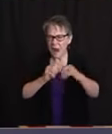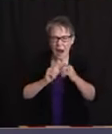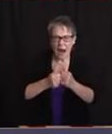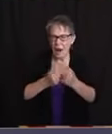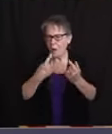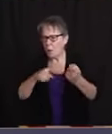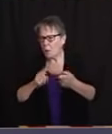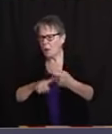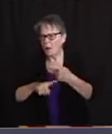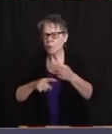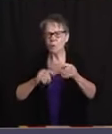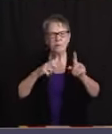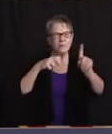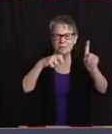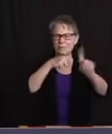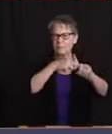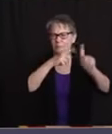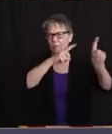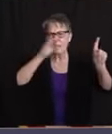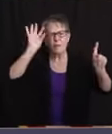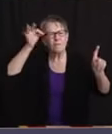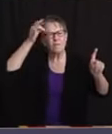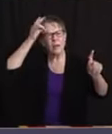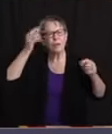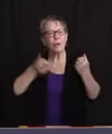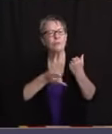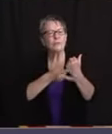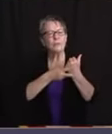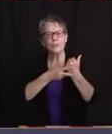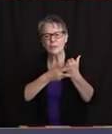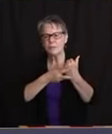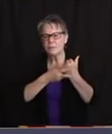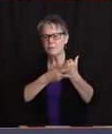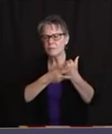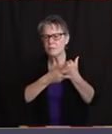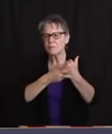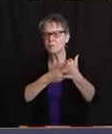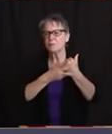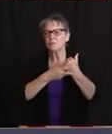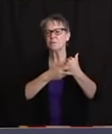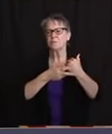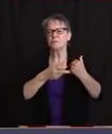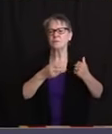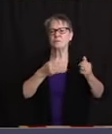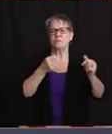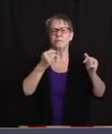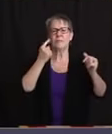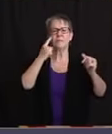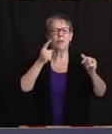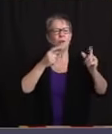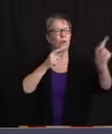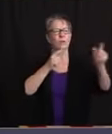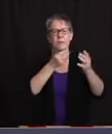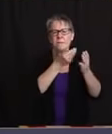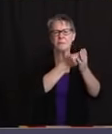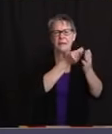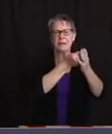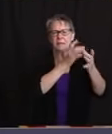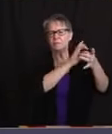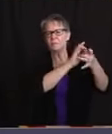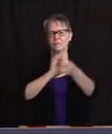Thank you. I appreciate your economy of questions. No, but sooner